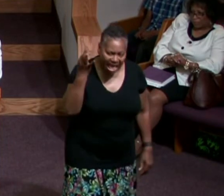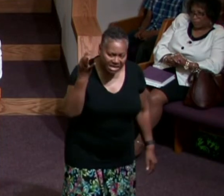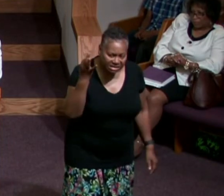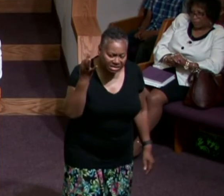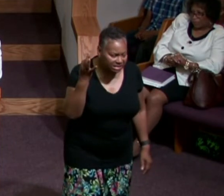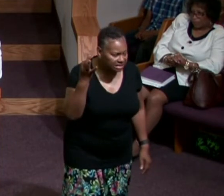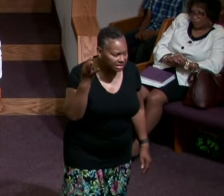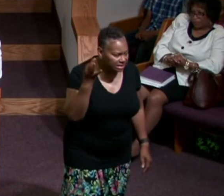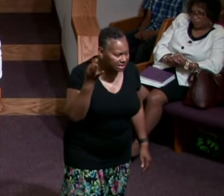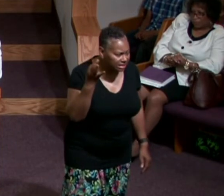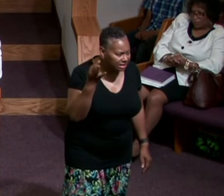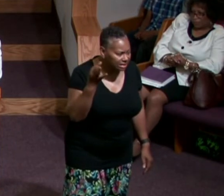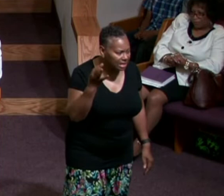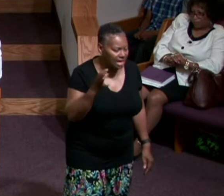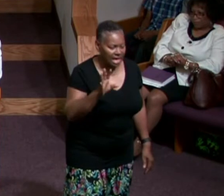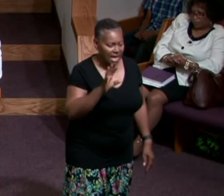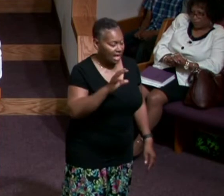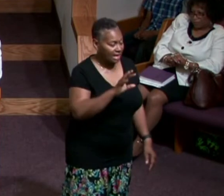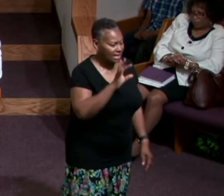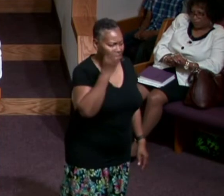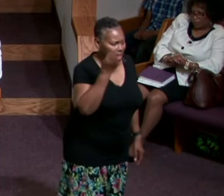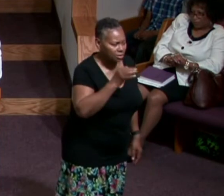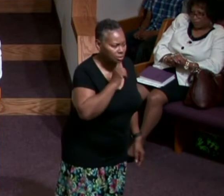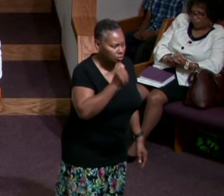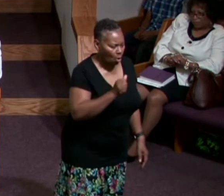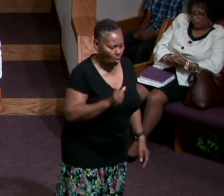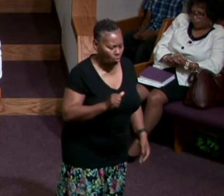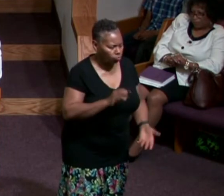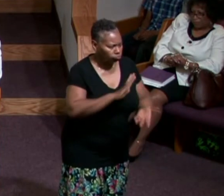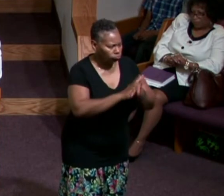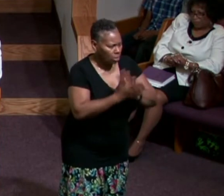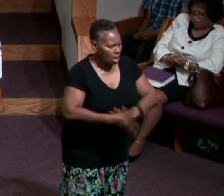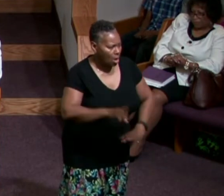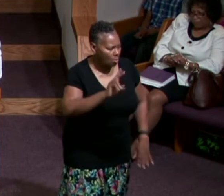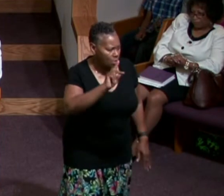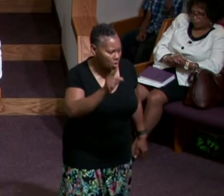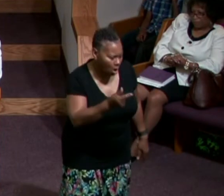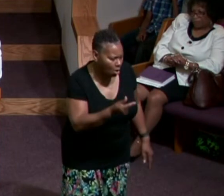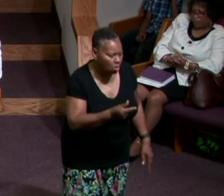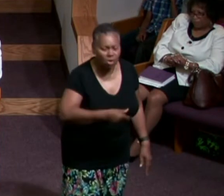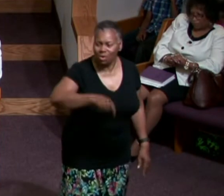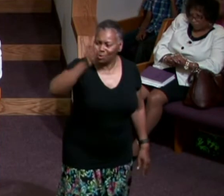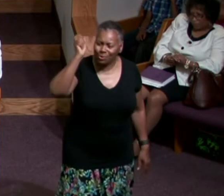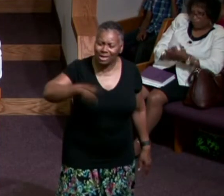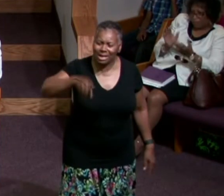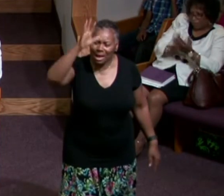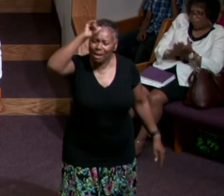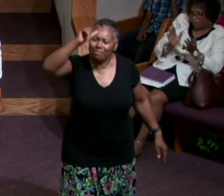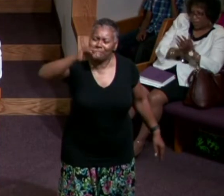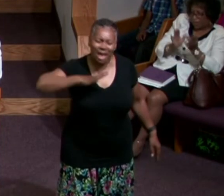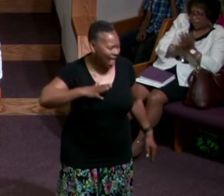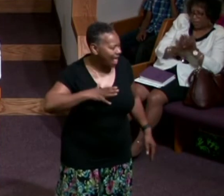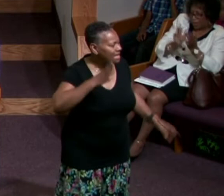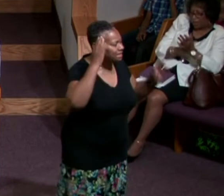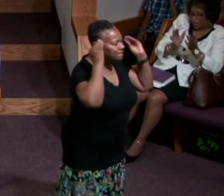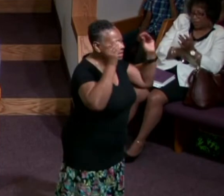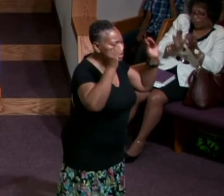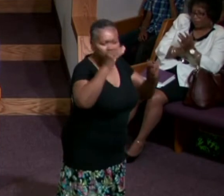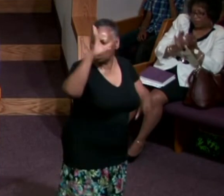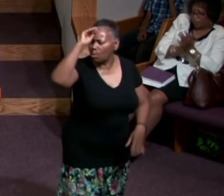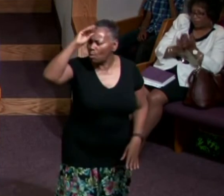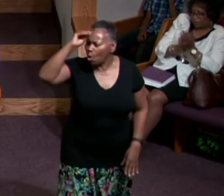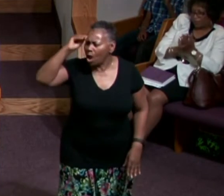And kittens don't grow up to become dogs. It takes a man to teach a boy how to become a man.